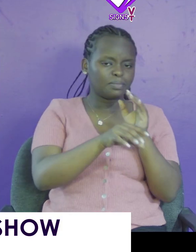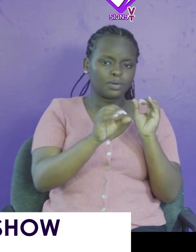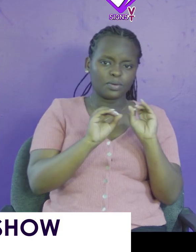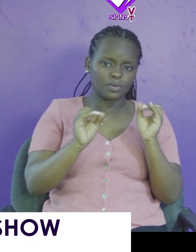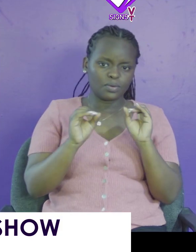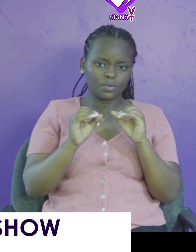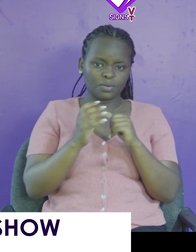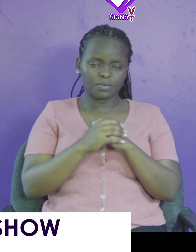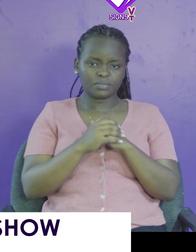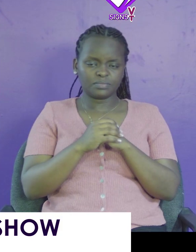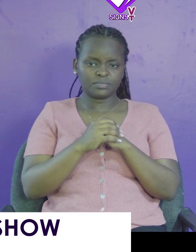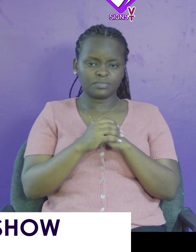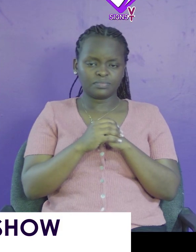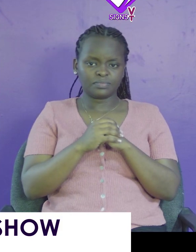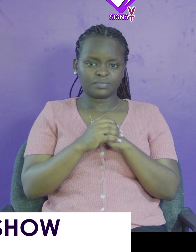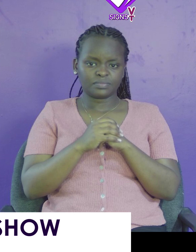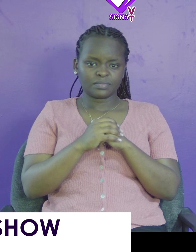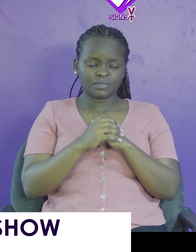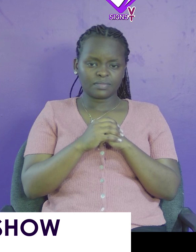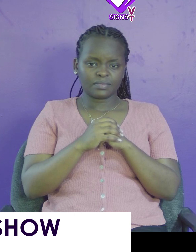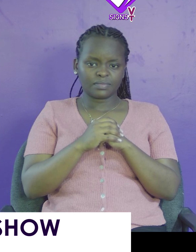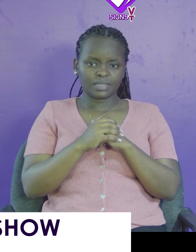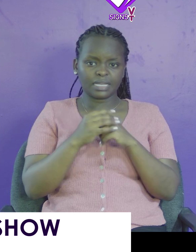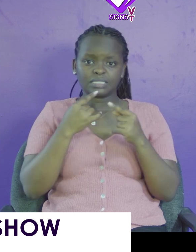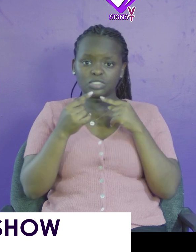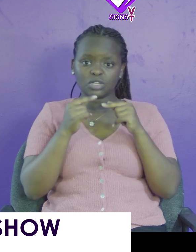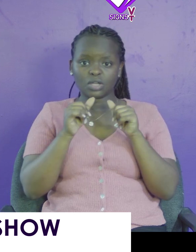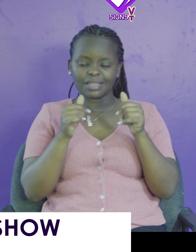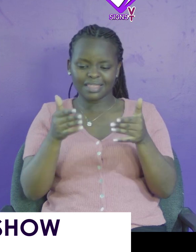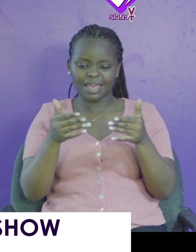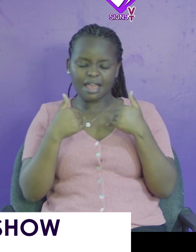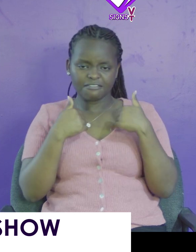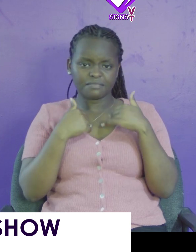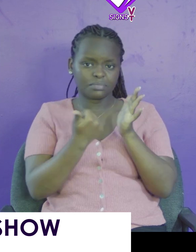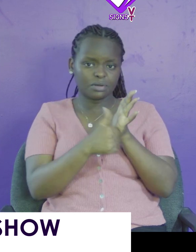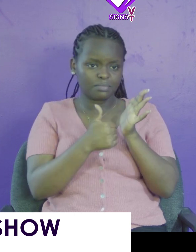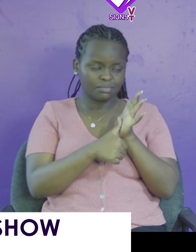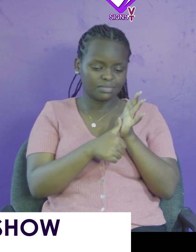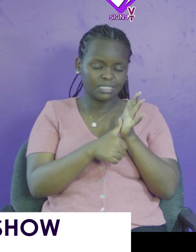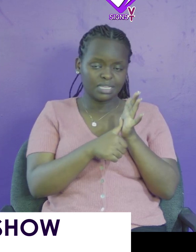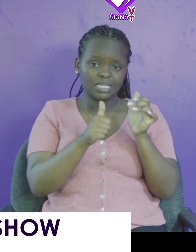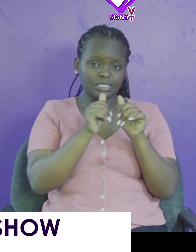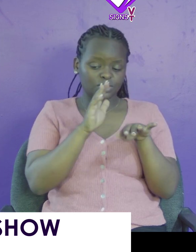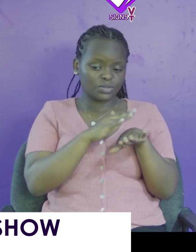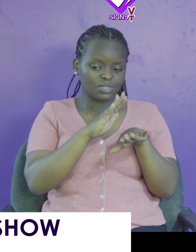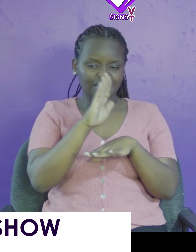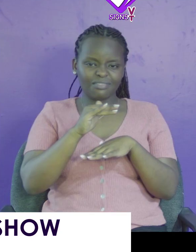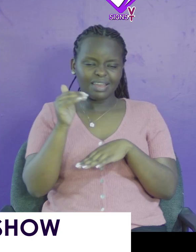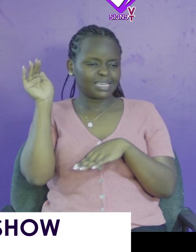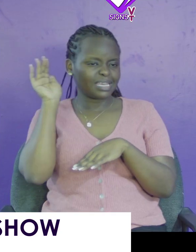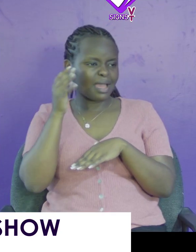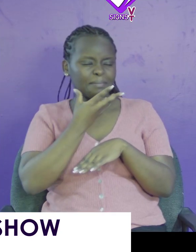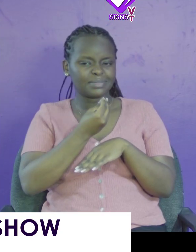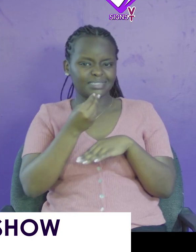but really they don't talk deep. They talk about they don't talk about their real issues. Yes. It is said that you would rather see a man naked than know his